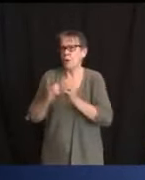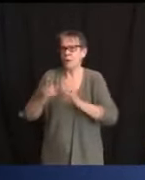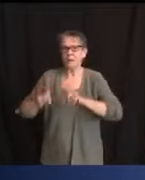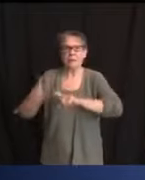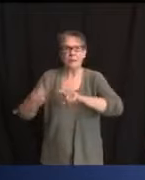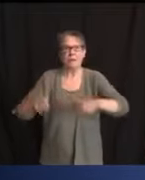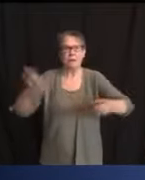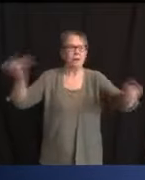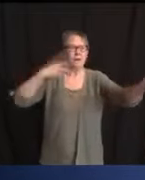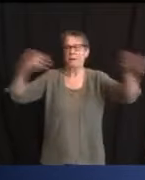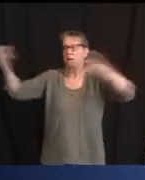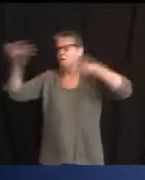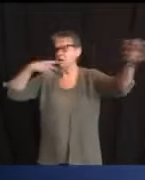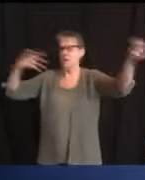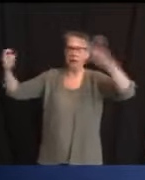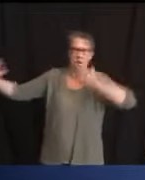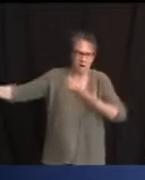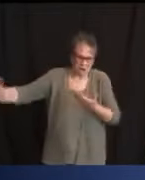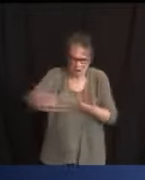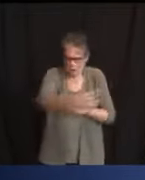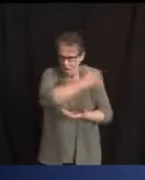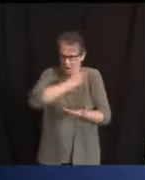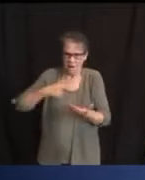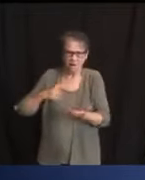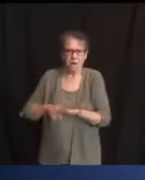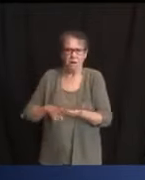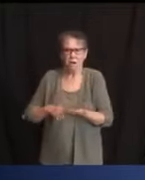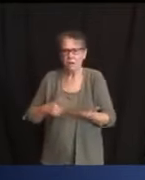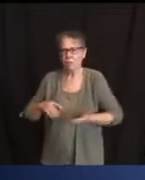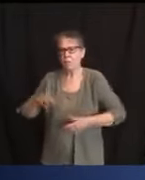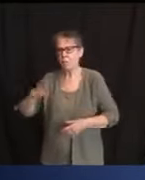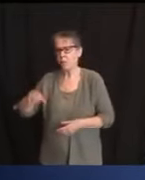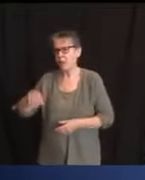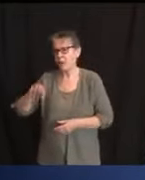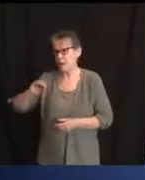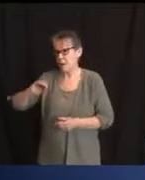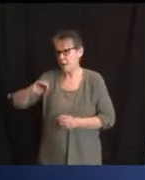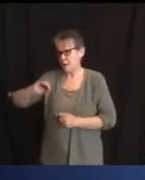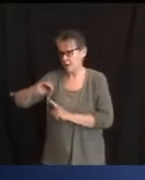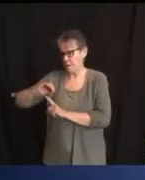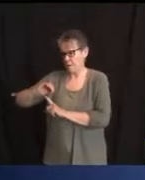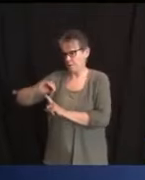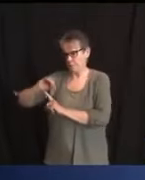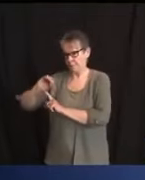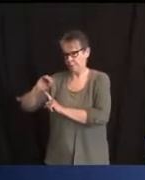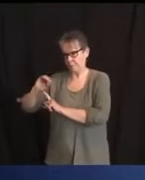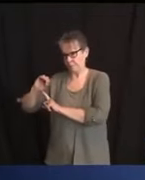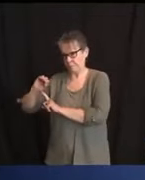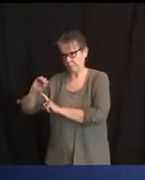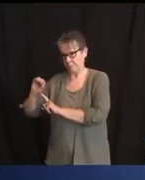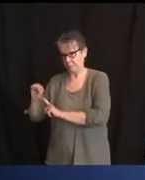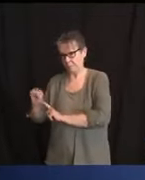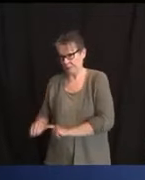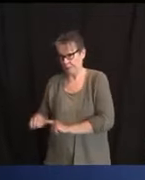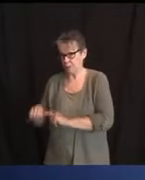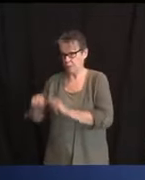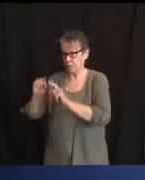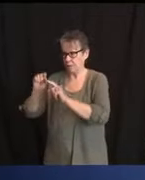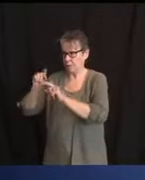major labs dropped over time from about 95% down to about 80%, which is about where we're at now. So now they're still doing a lot, but